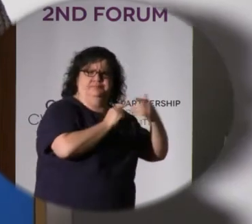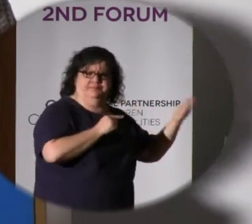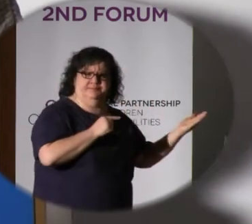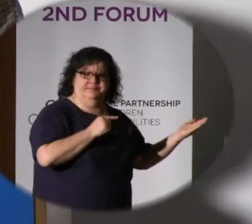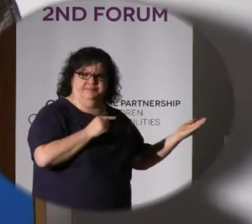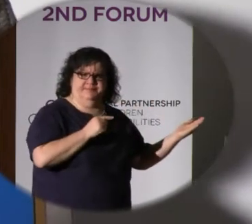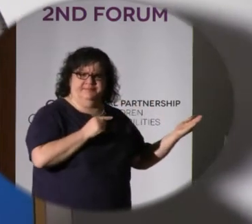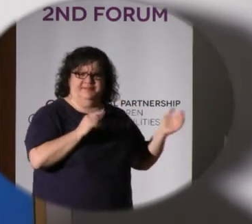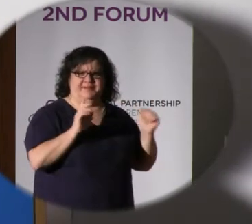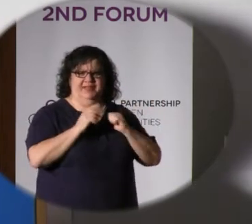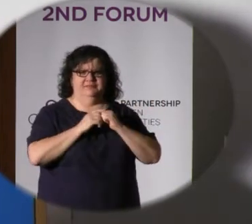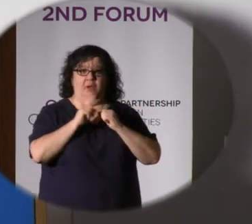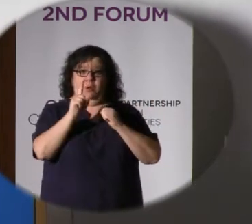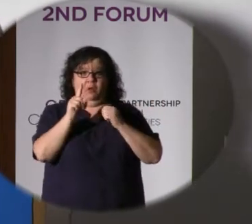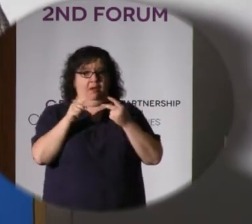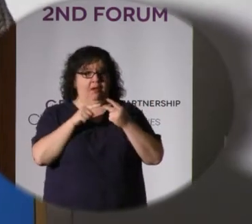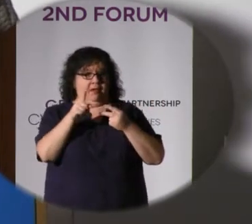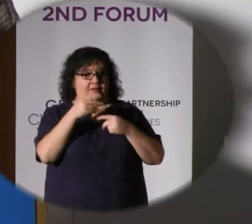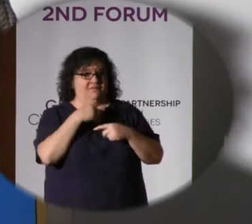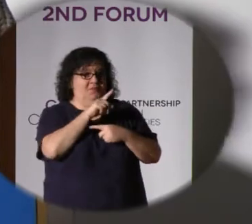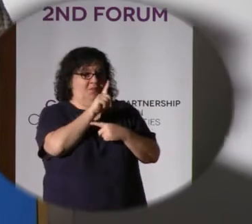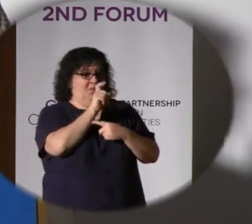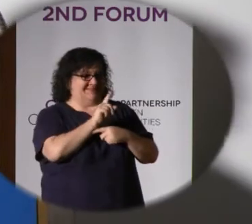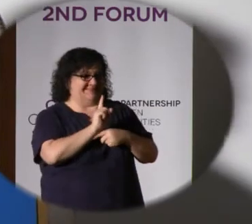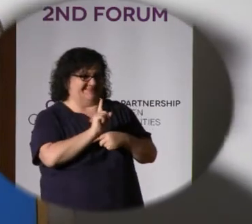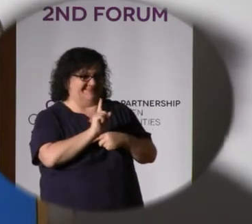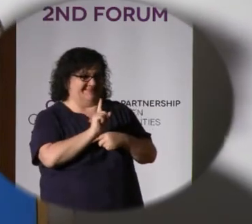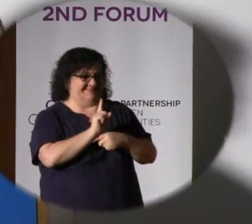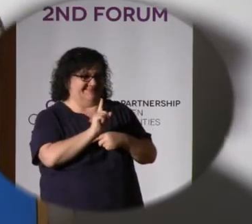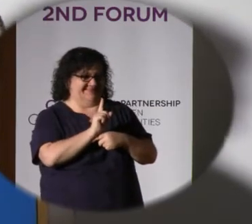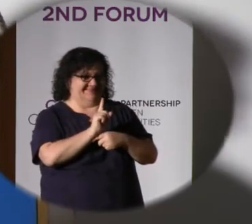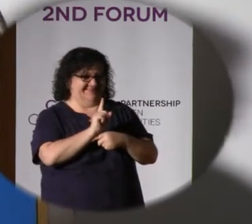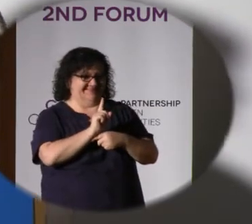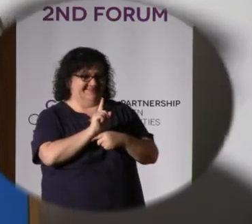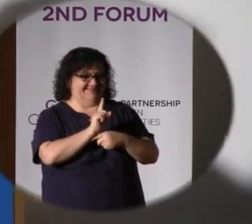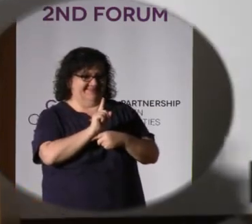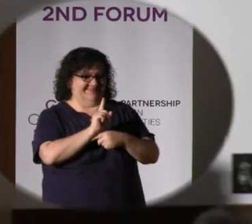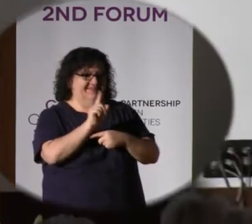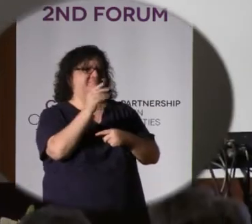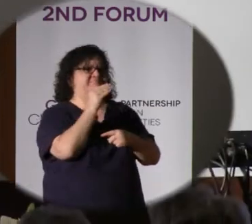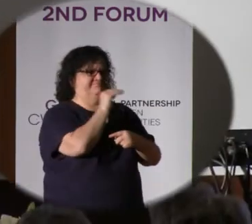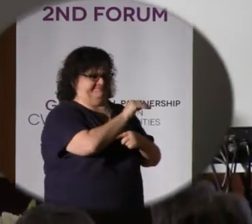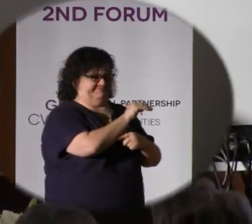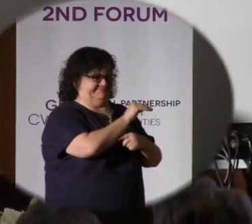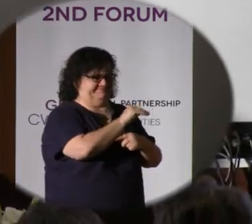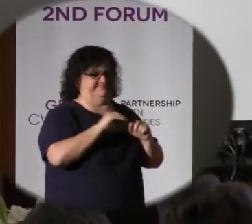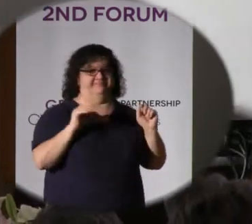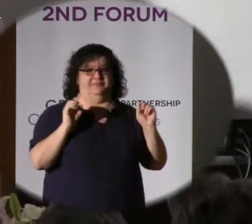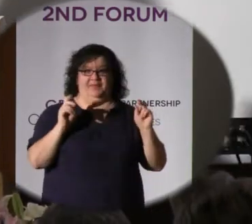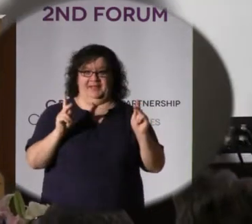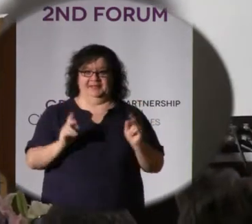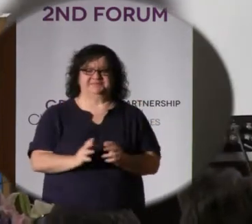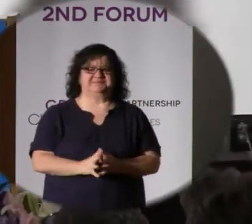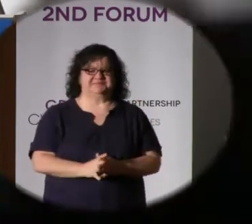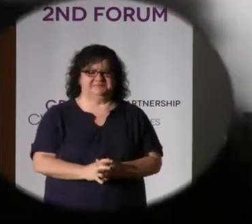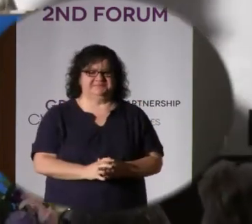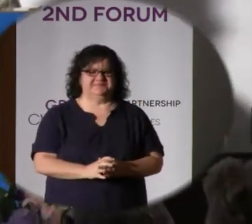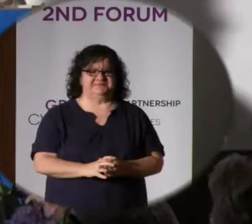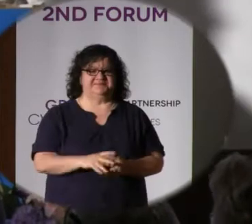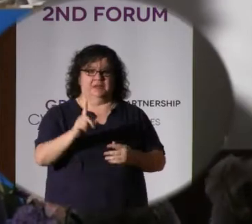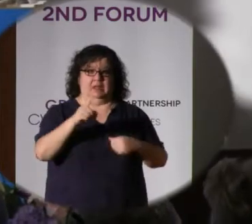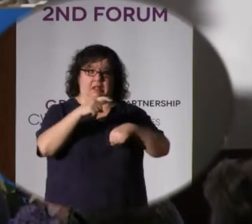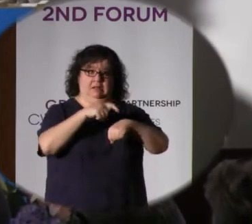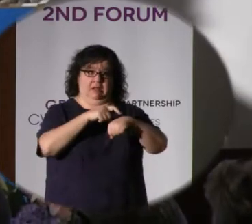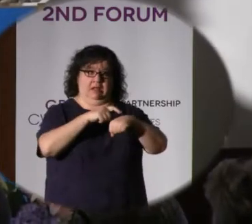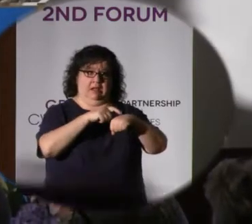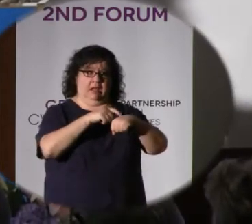We are going to keep a tight rein on the time today. It's a lot of things that we have to cover. So now I'd like